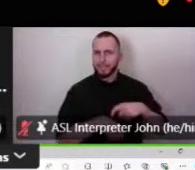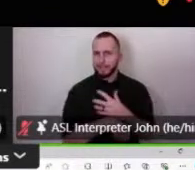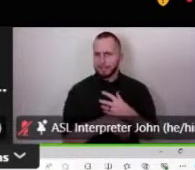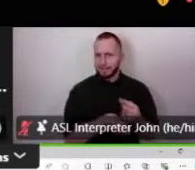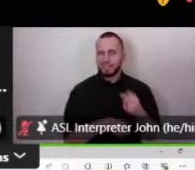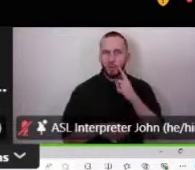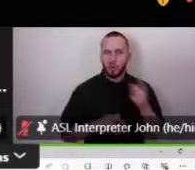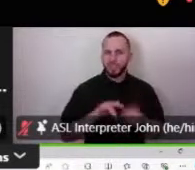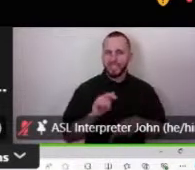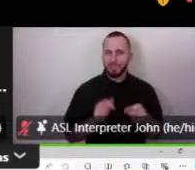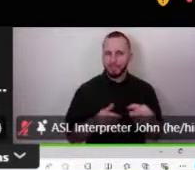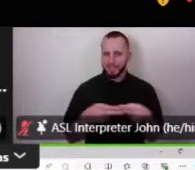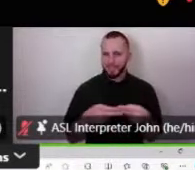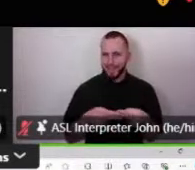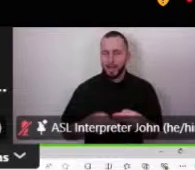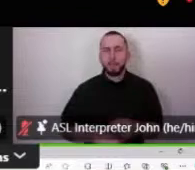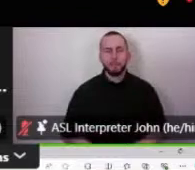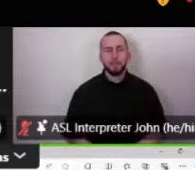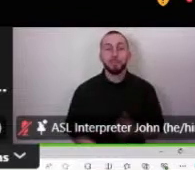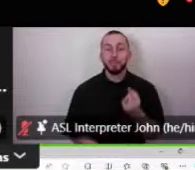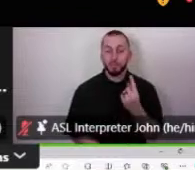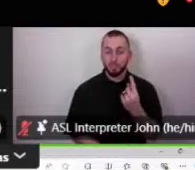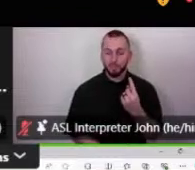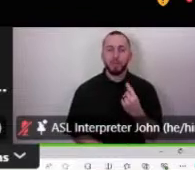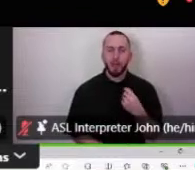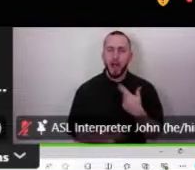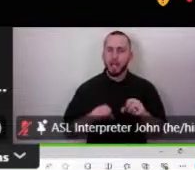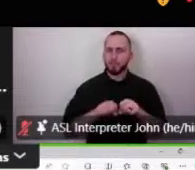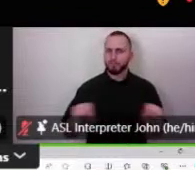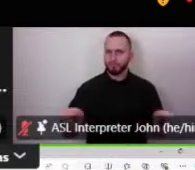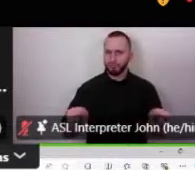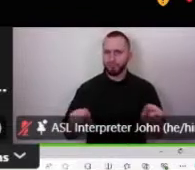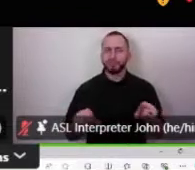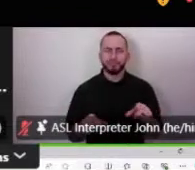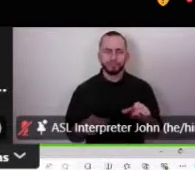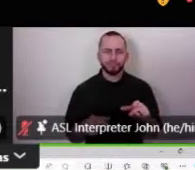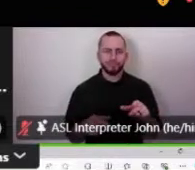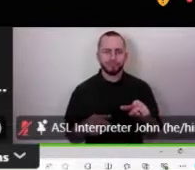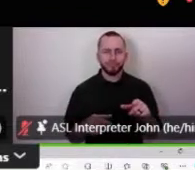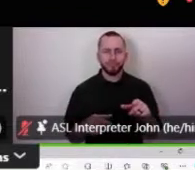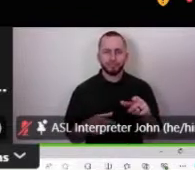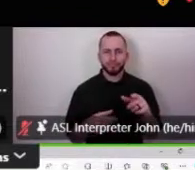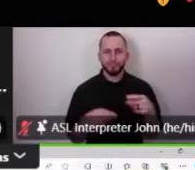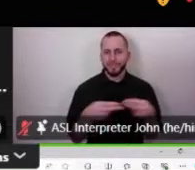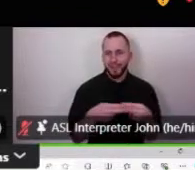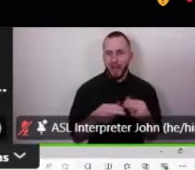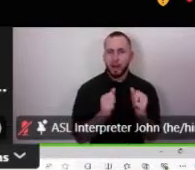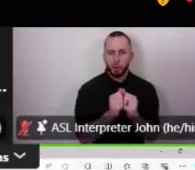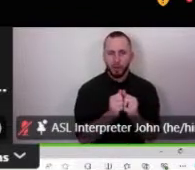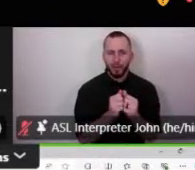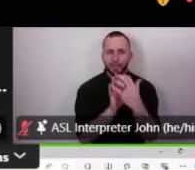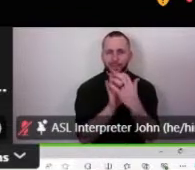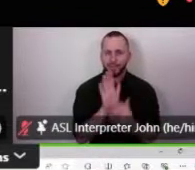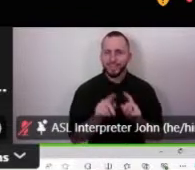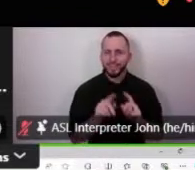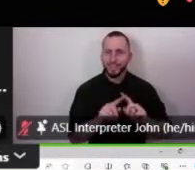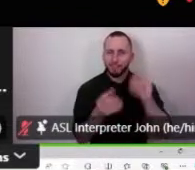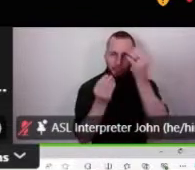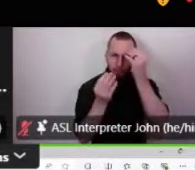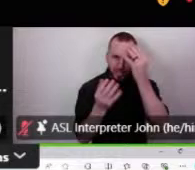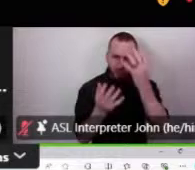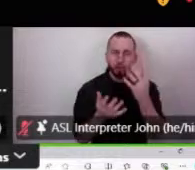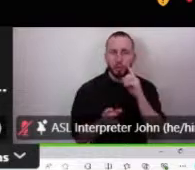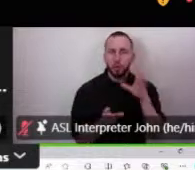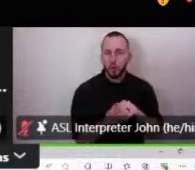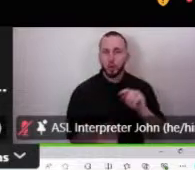also share an infographic that you should have received, where I had pulled some of these tips from that go over